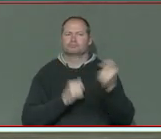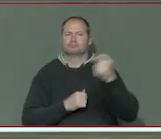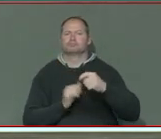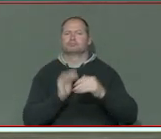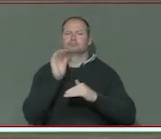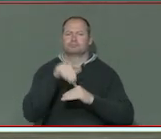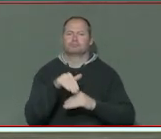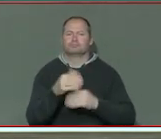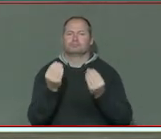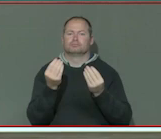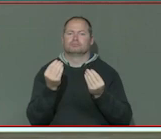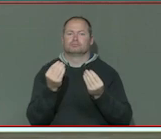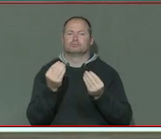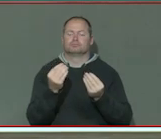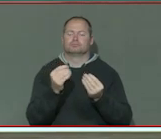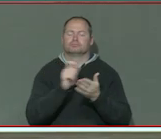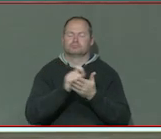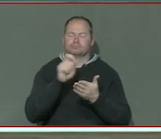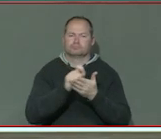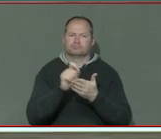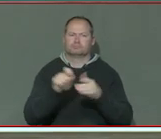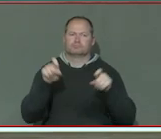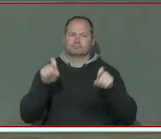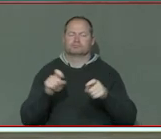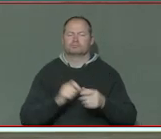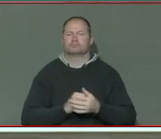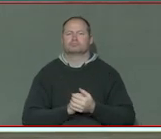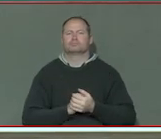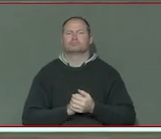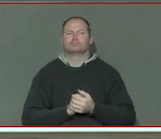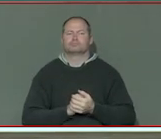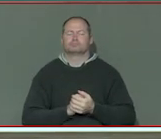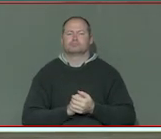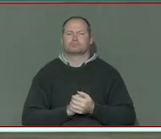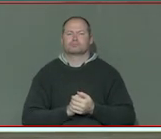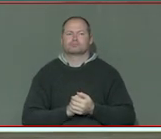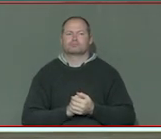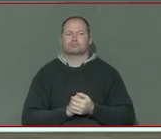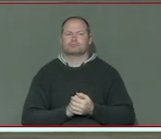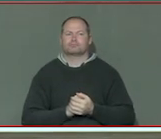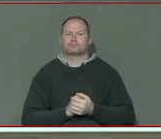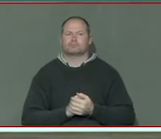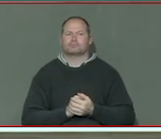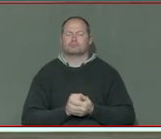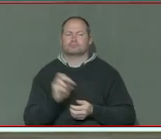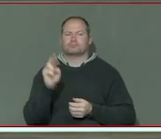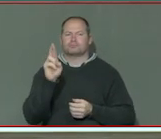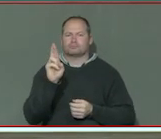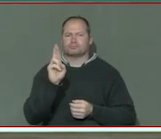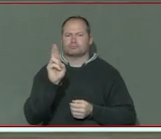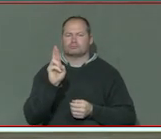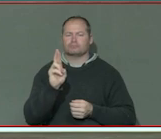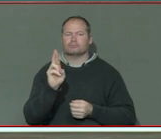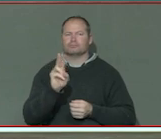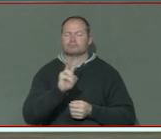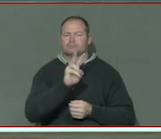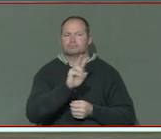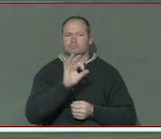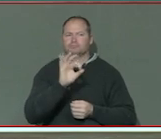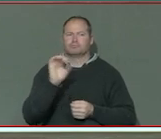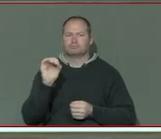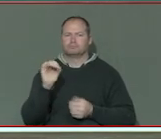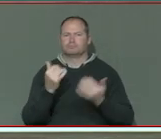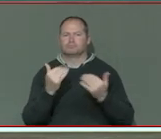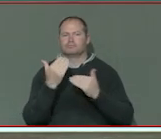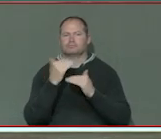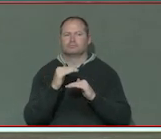figures. 4,900 and his limit is 3,500. Roos owes us 2,350, the